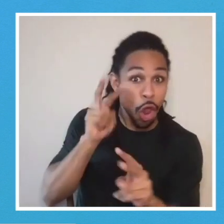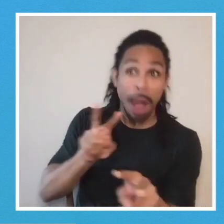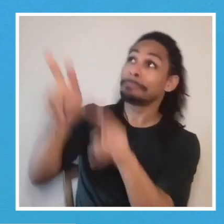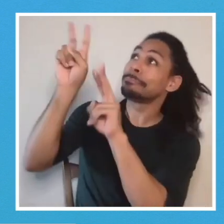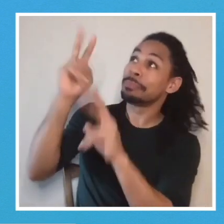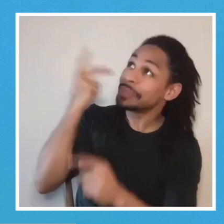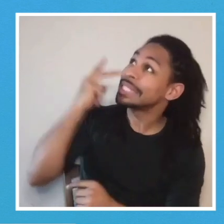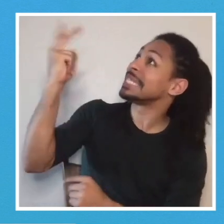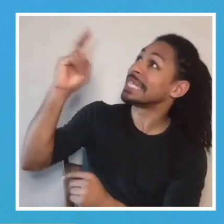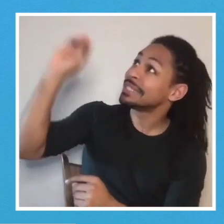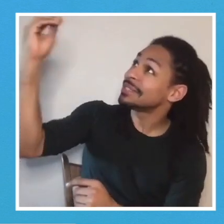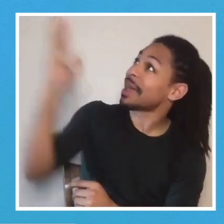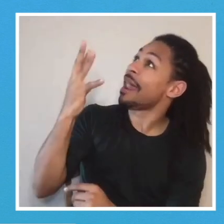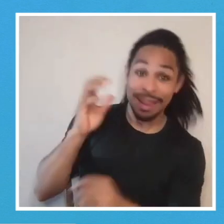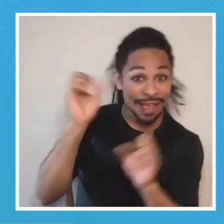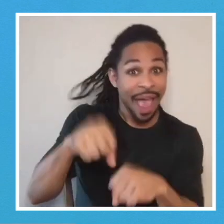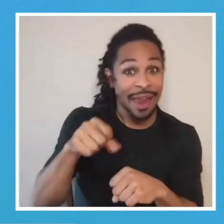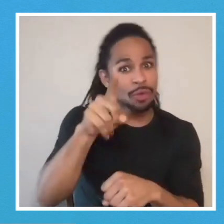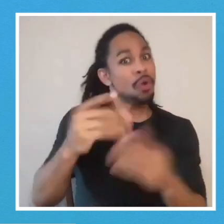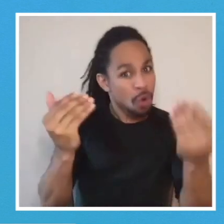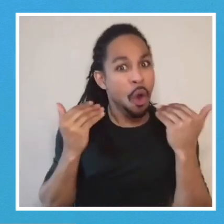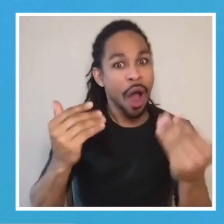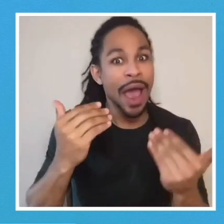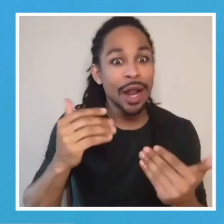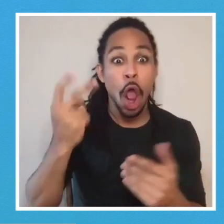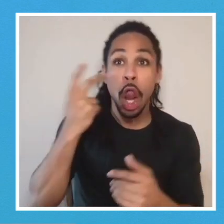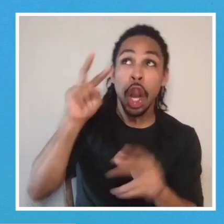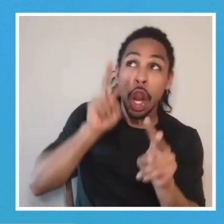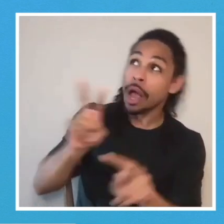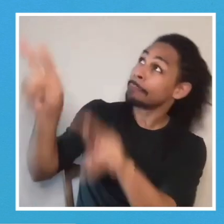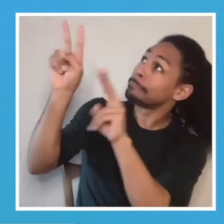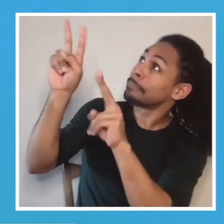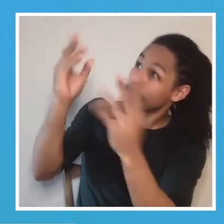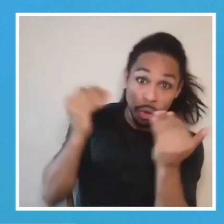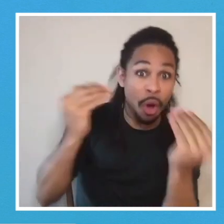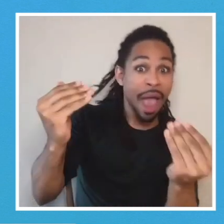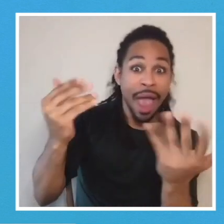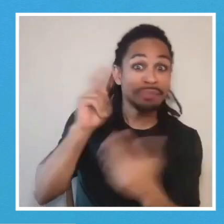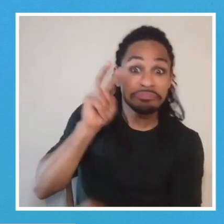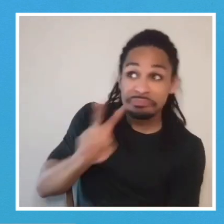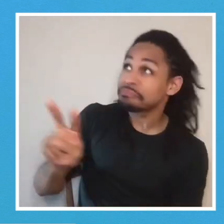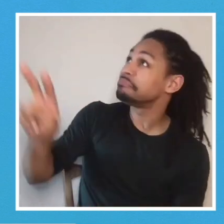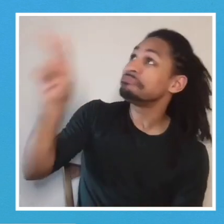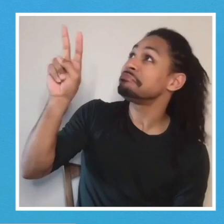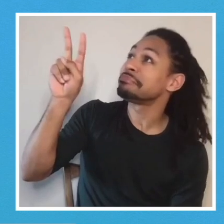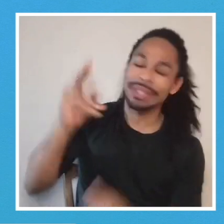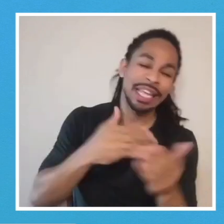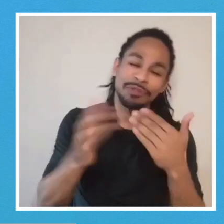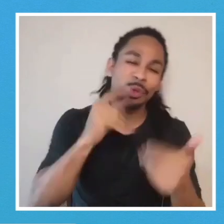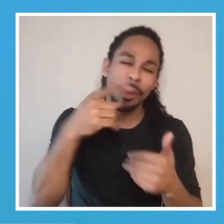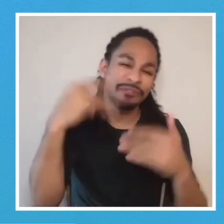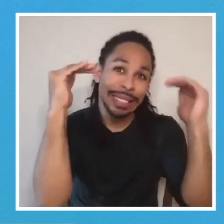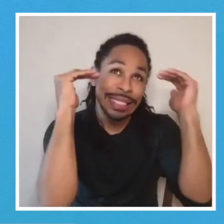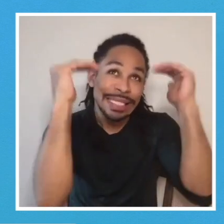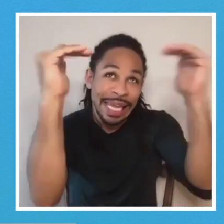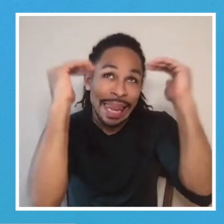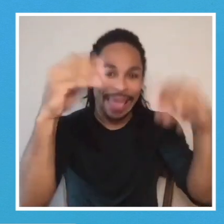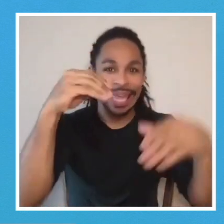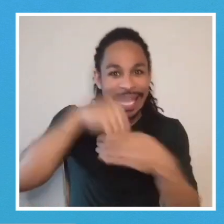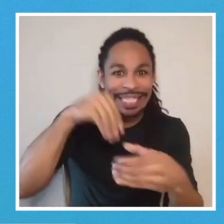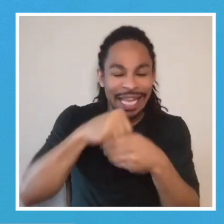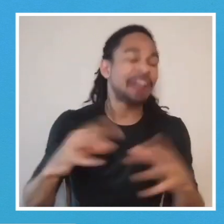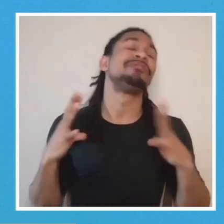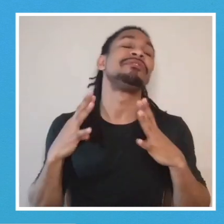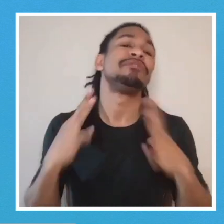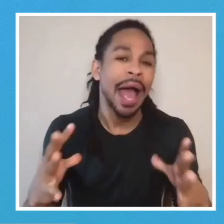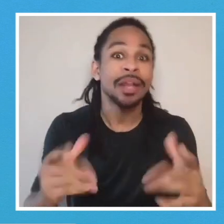Where is the sun? Do it right now. Do it with me. Just look up. Even if, like me, you're inside and there's technically a ceiling between, you know what I'm saying? It's